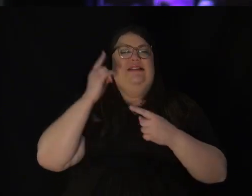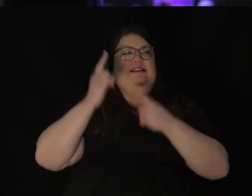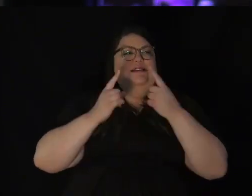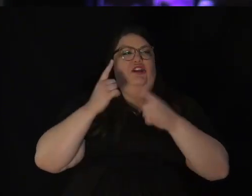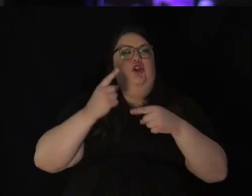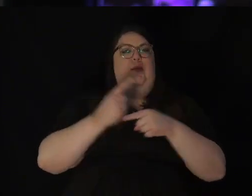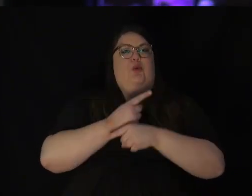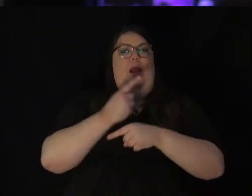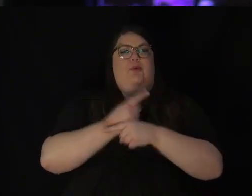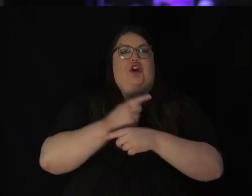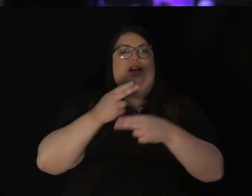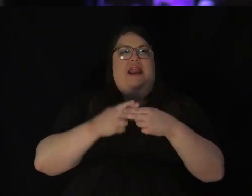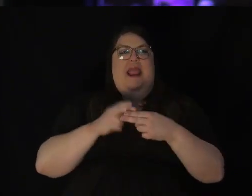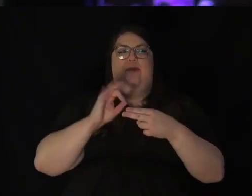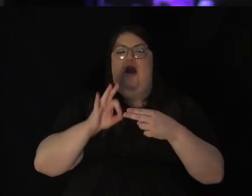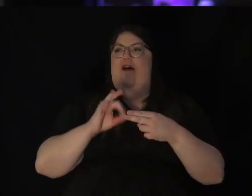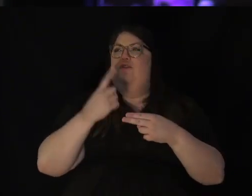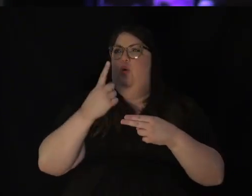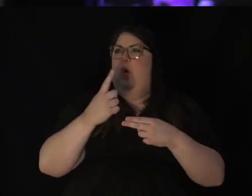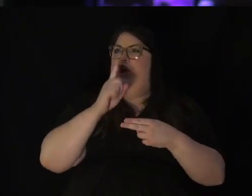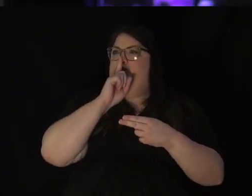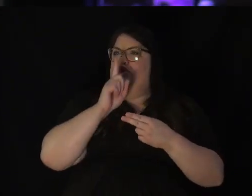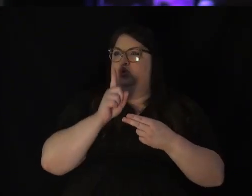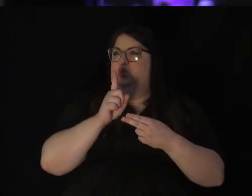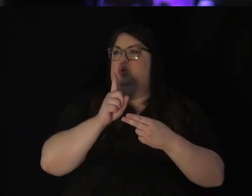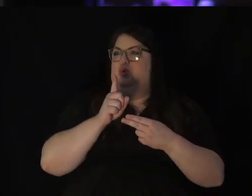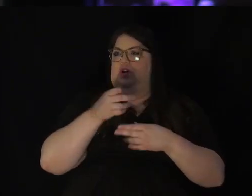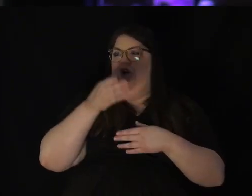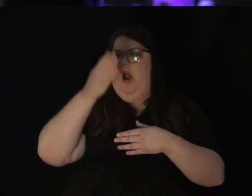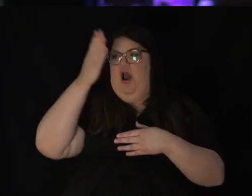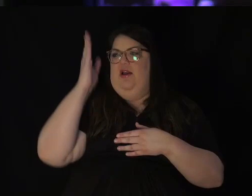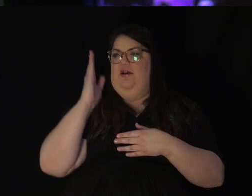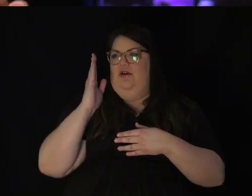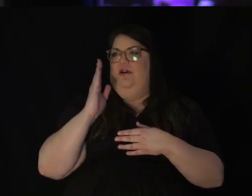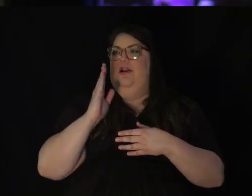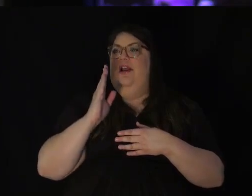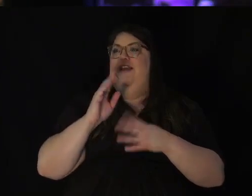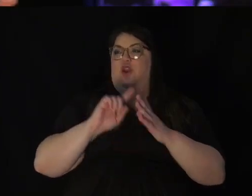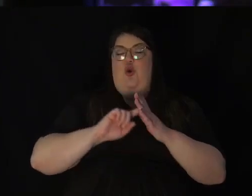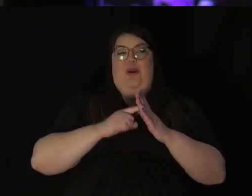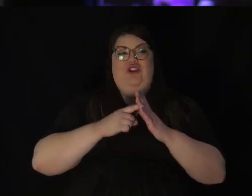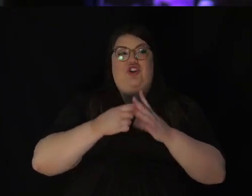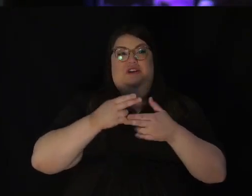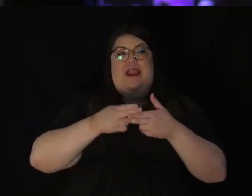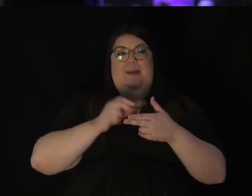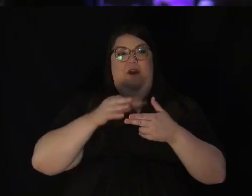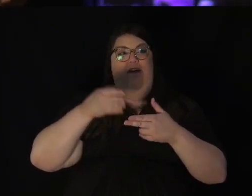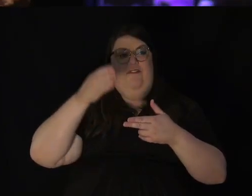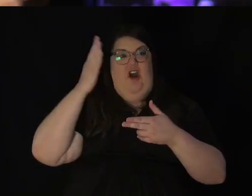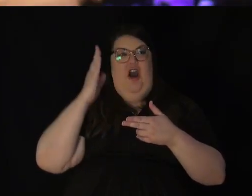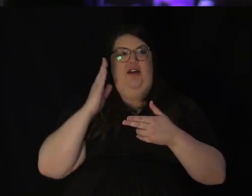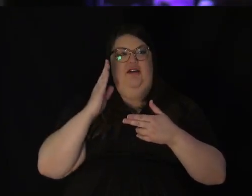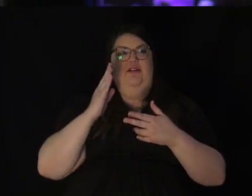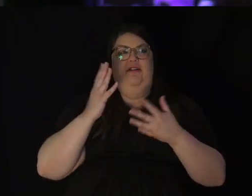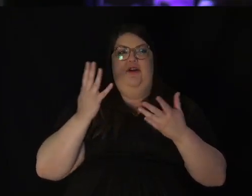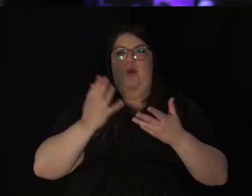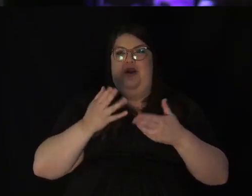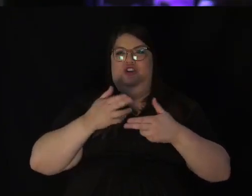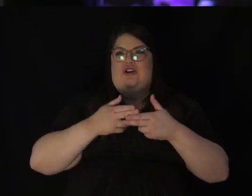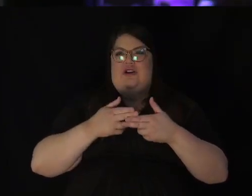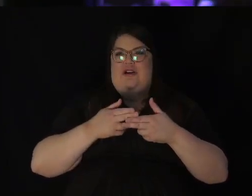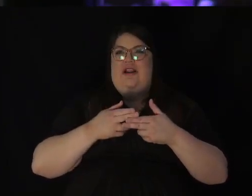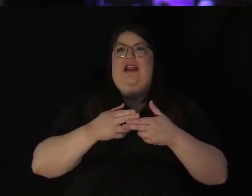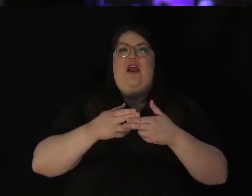proper name of the one true God. The original name of God. God, what is your name? My name